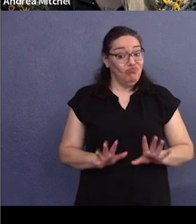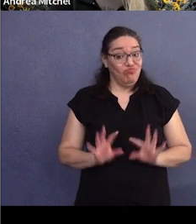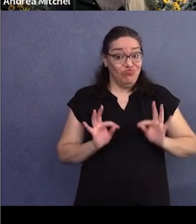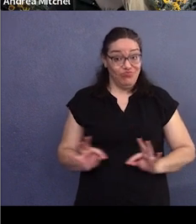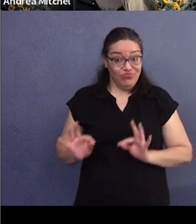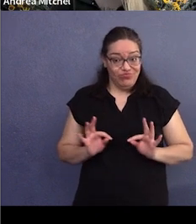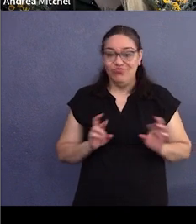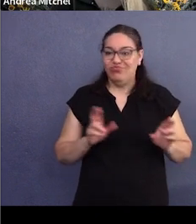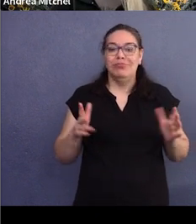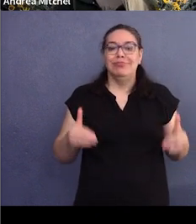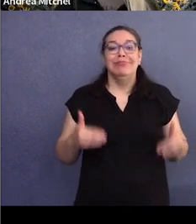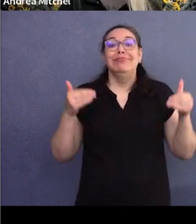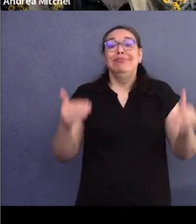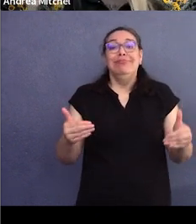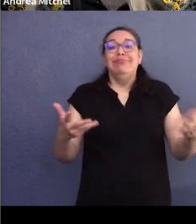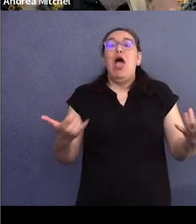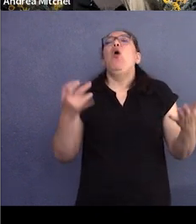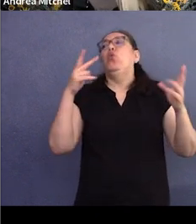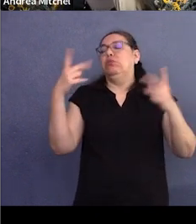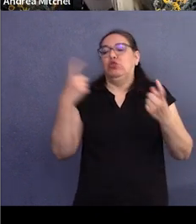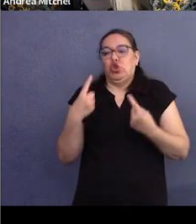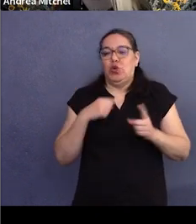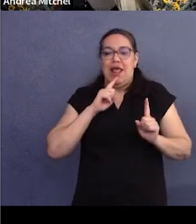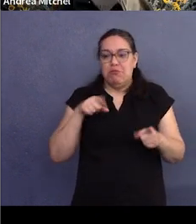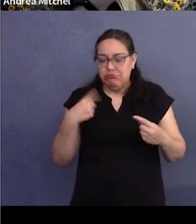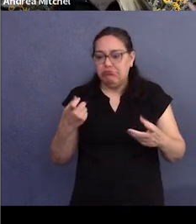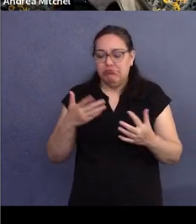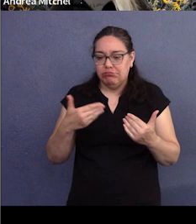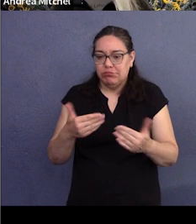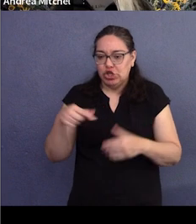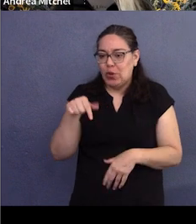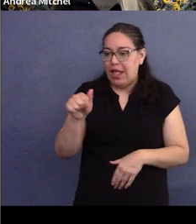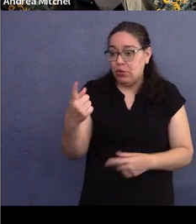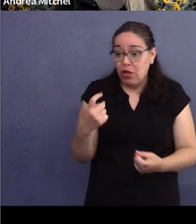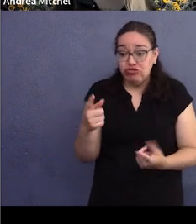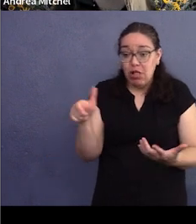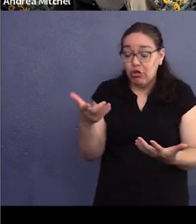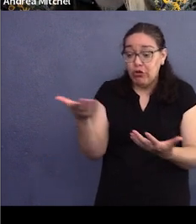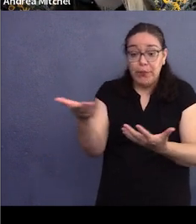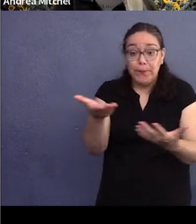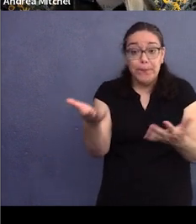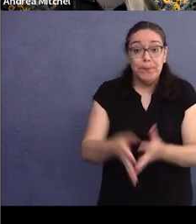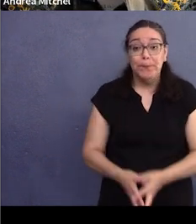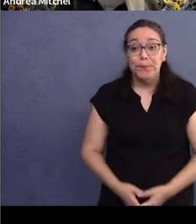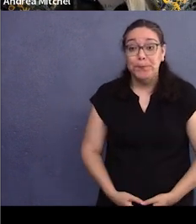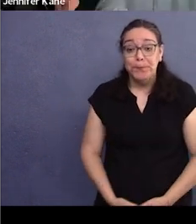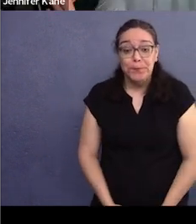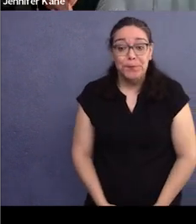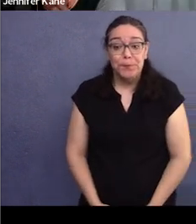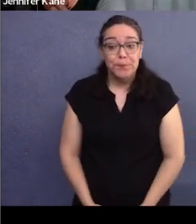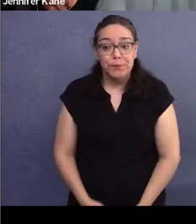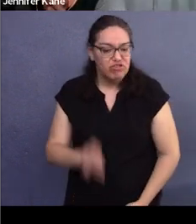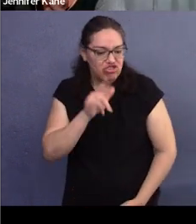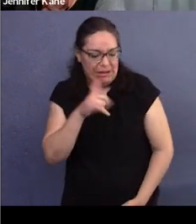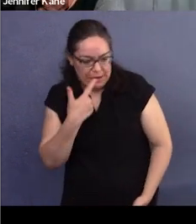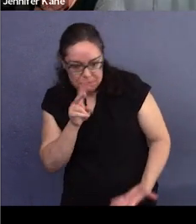Okay, on to the next one, which is, oh, Q&A. We've been handling Q&A. Do we have any other questions out there? Haven't seen any,